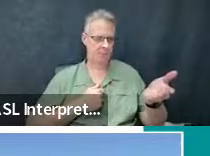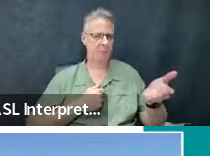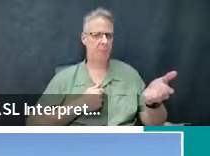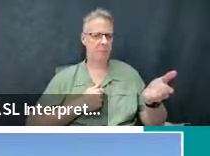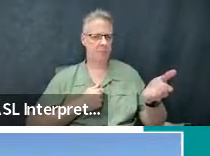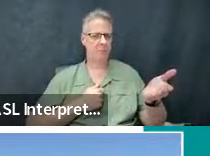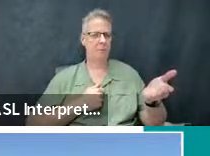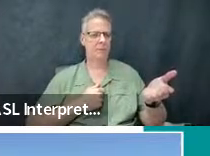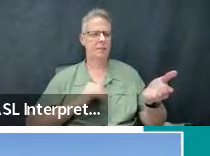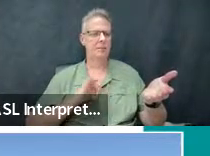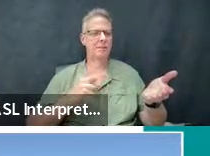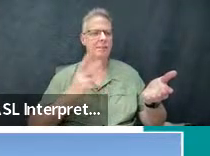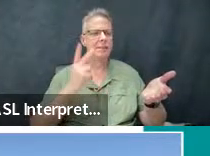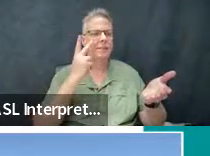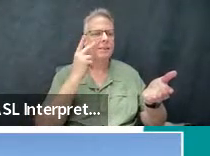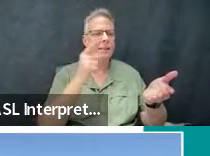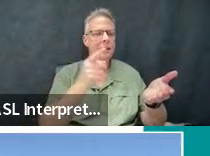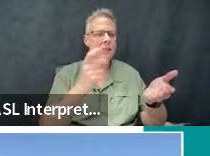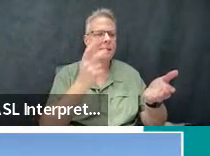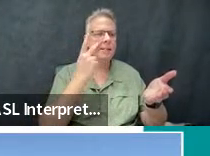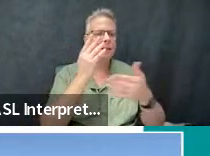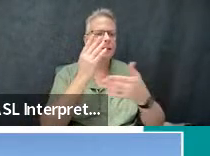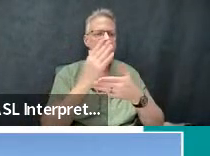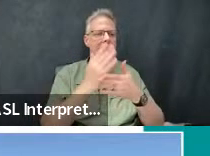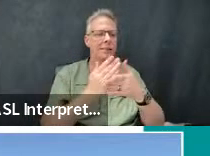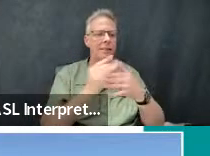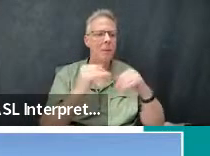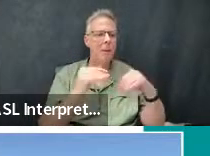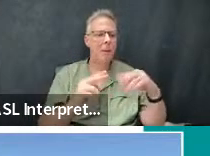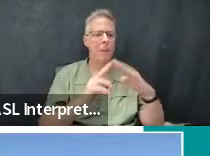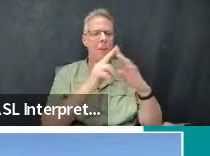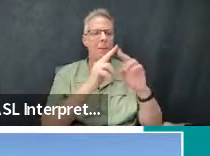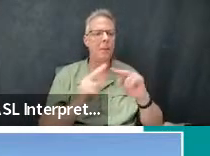and if you look really closely, you can see a couple of the trusses as well.